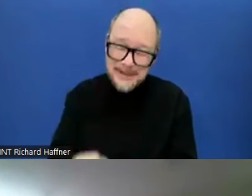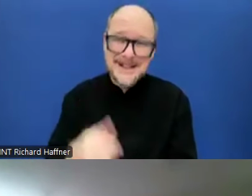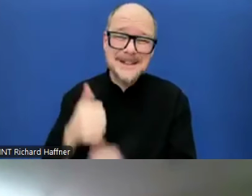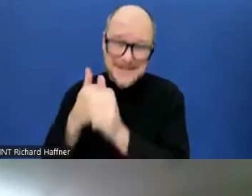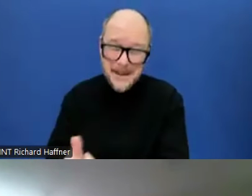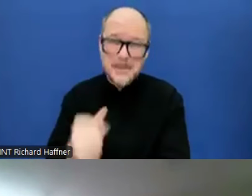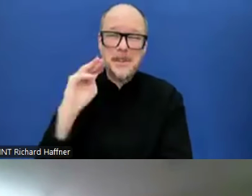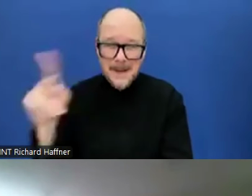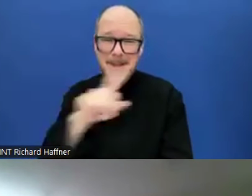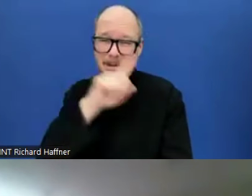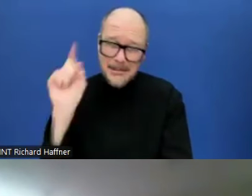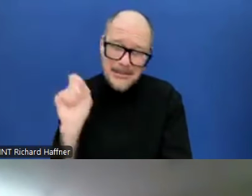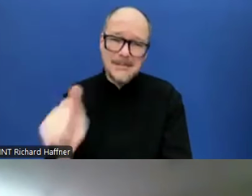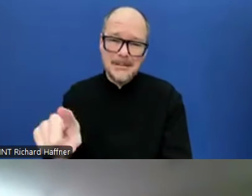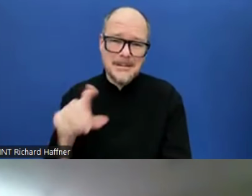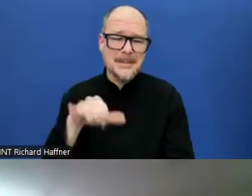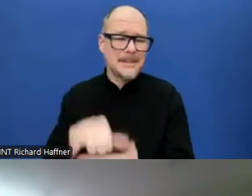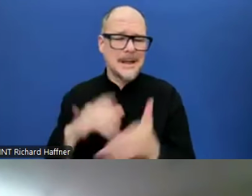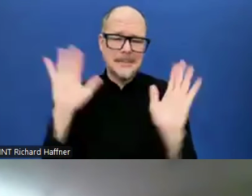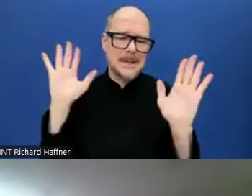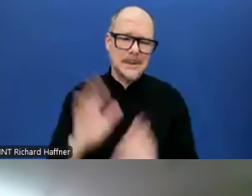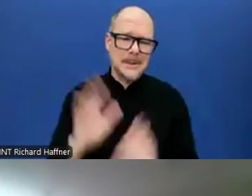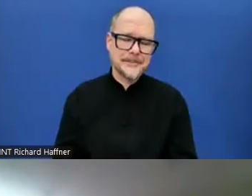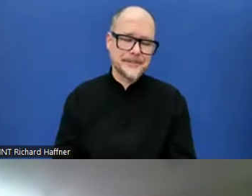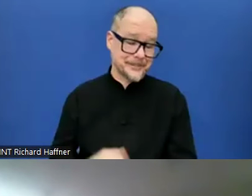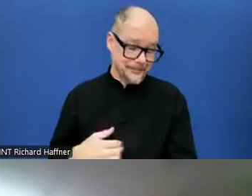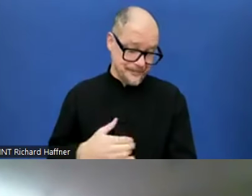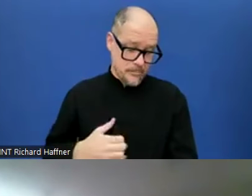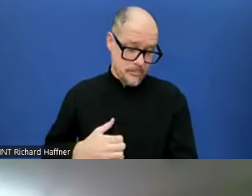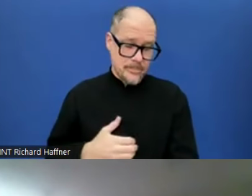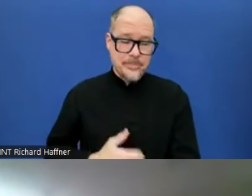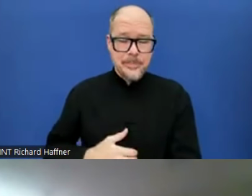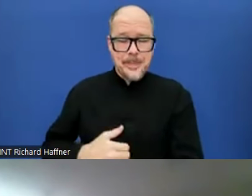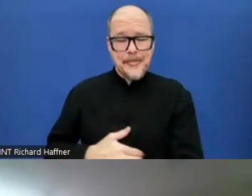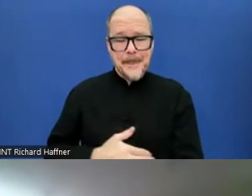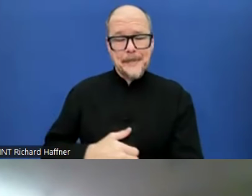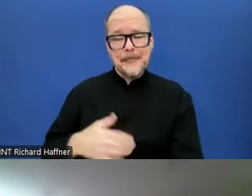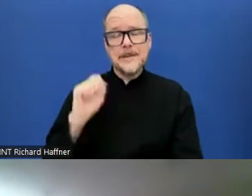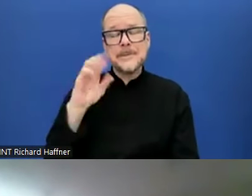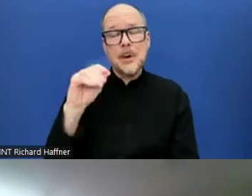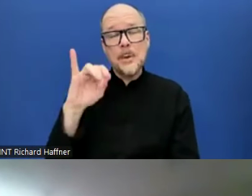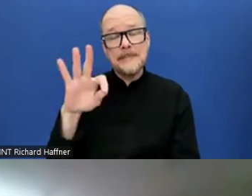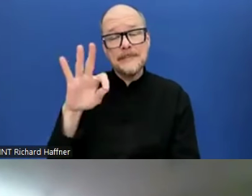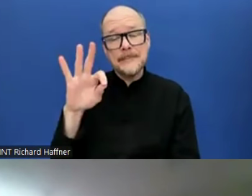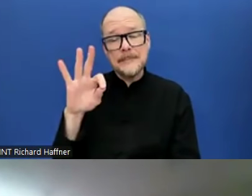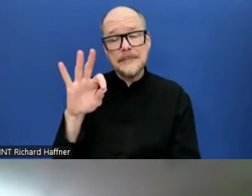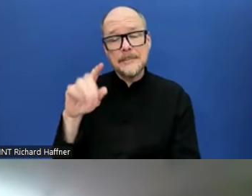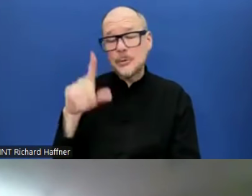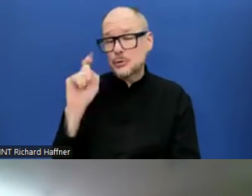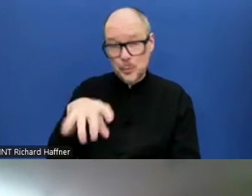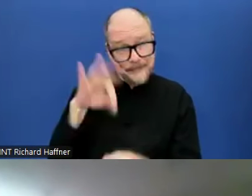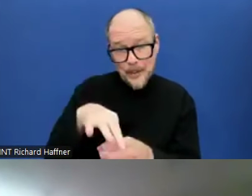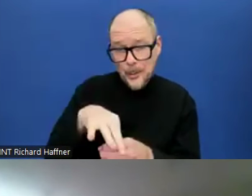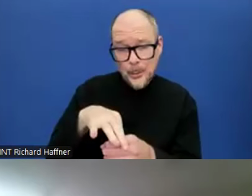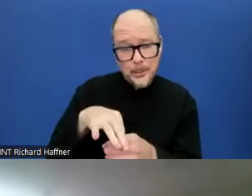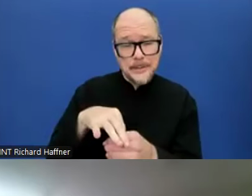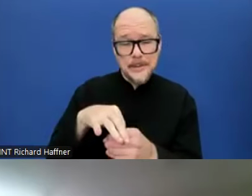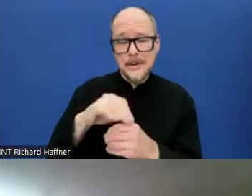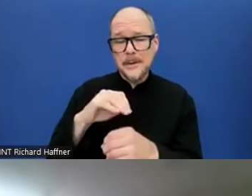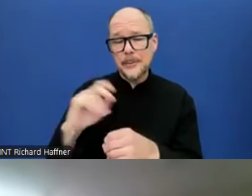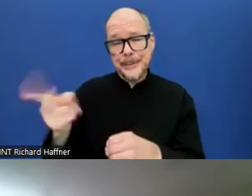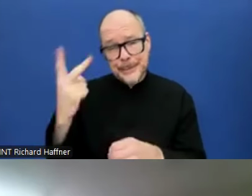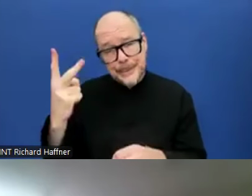leaking? But anyway, so what if the decision, or should we vote on, do we go with two or do we go